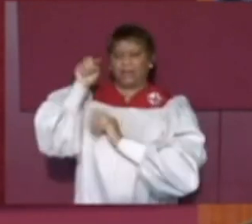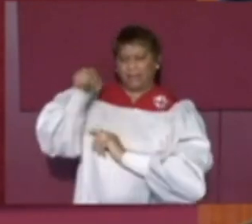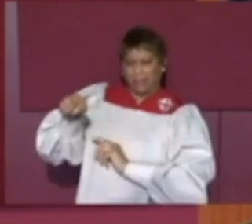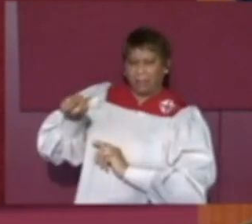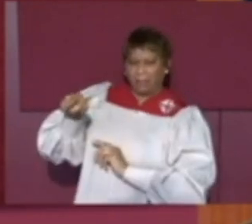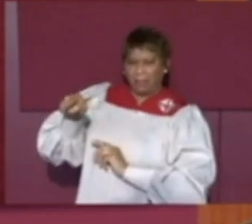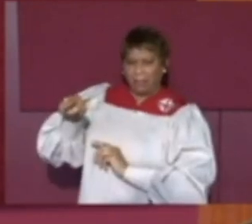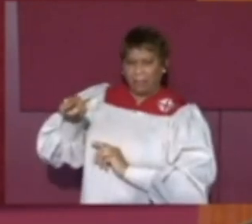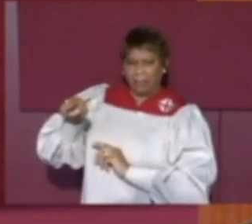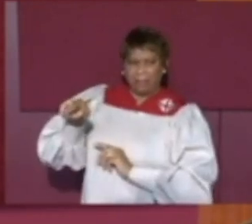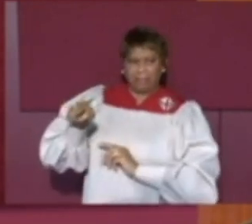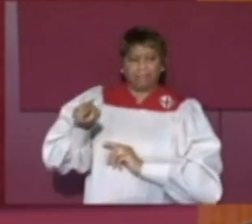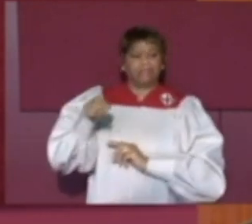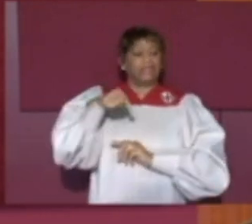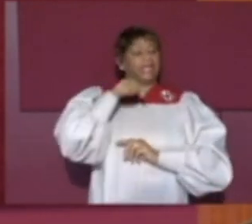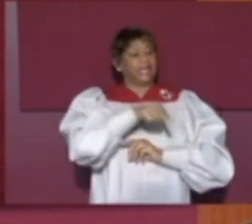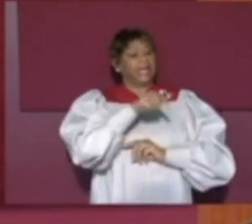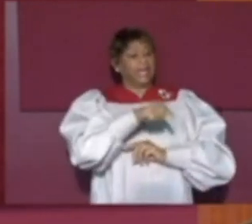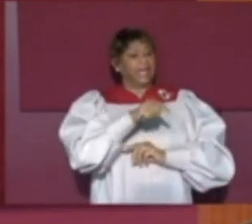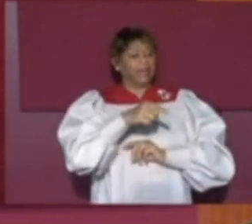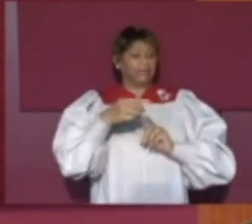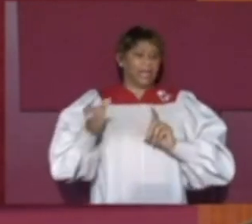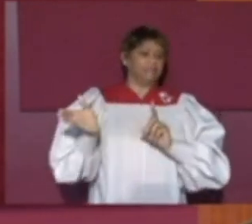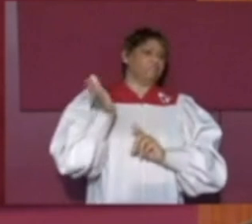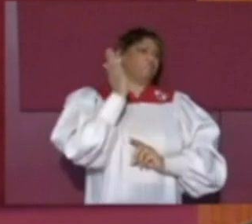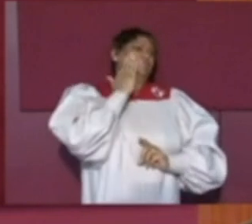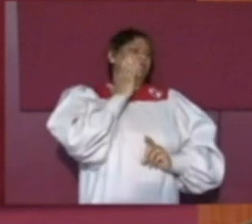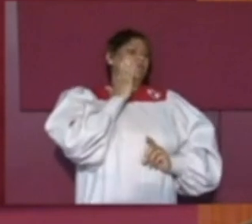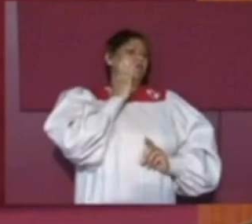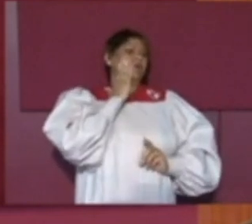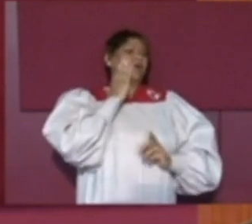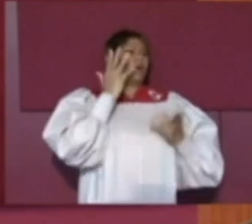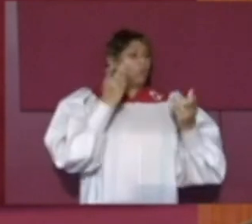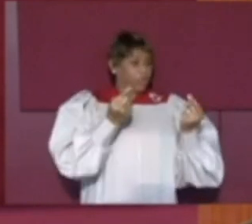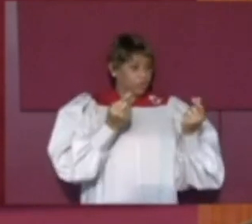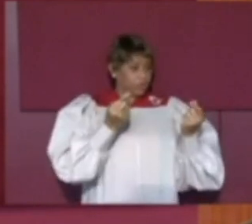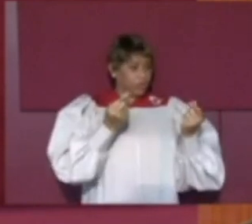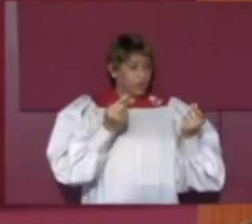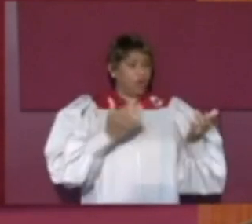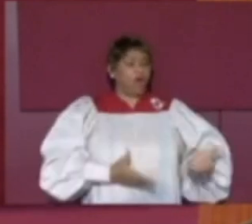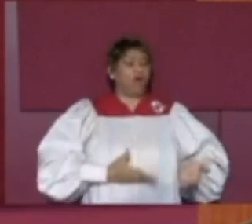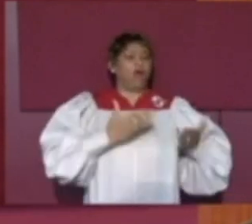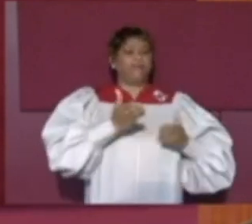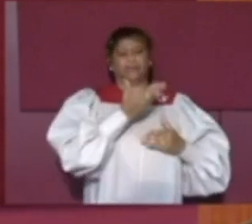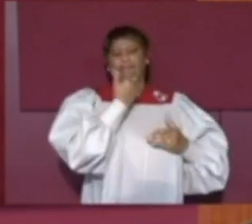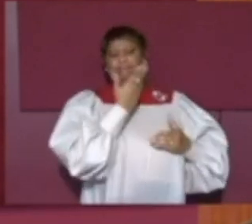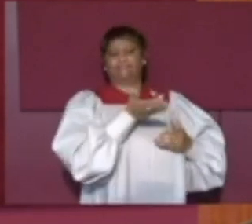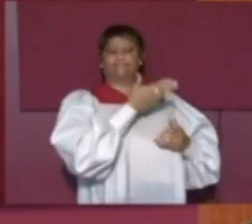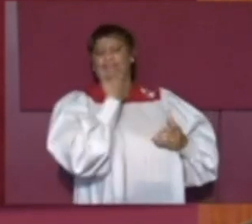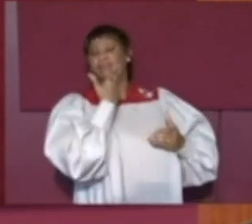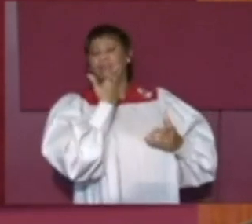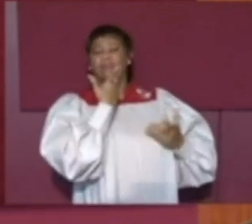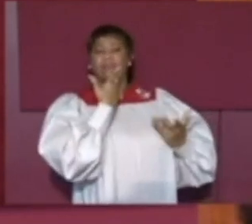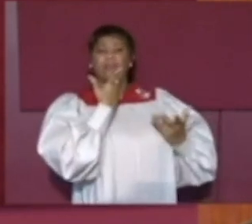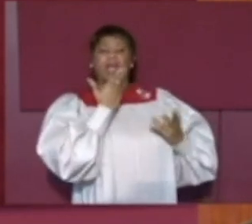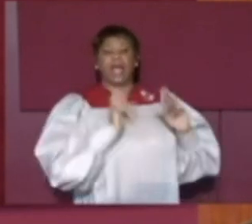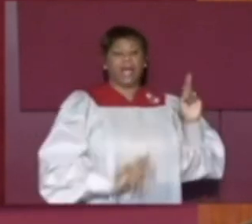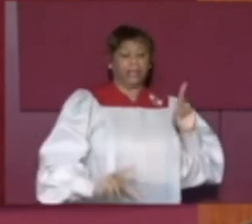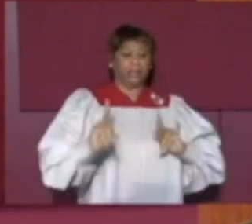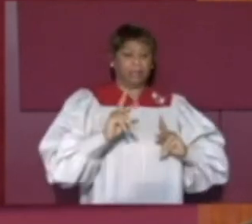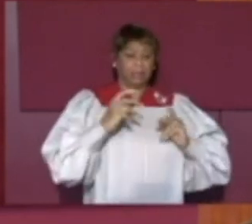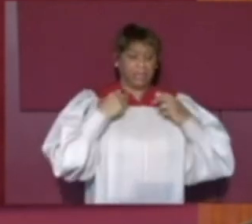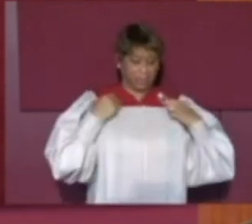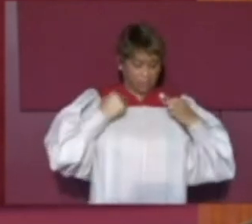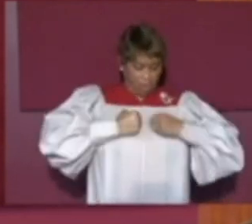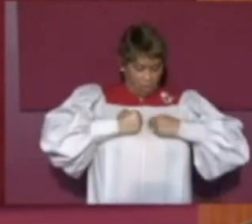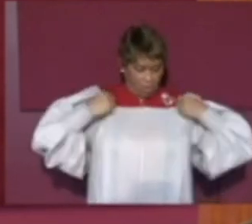you, and to him that smites thee on the one cheek, offer also the other. And to him that taketh away thy